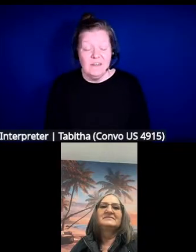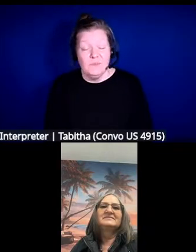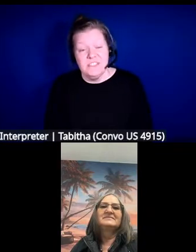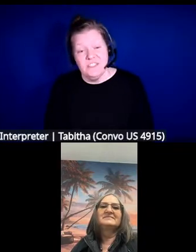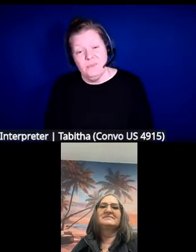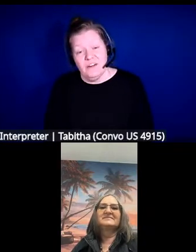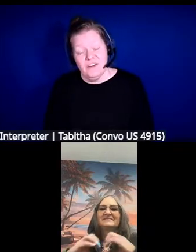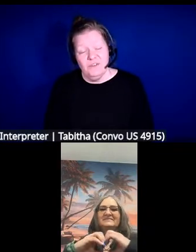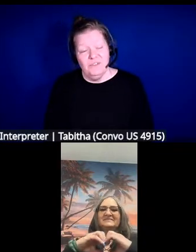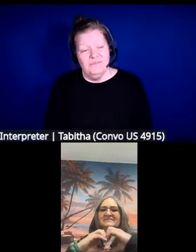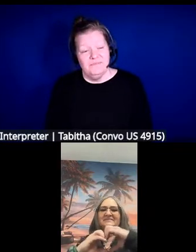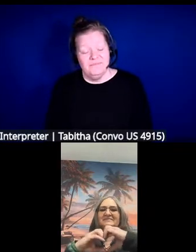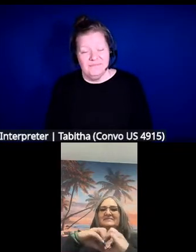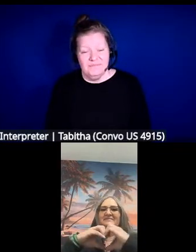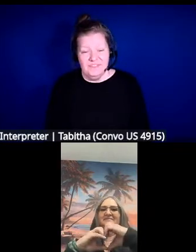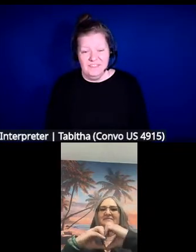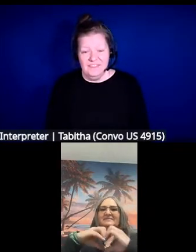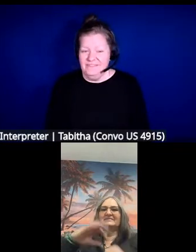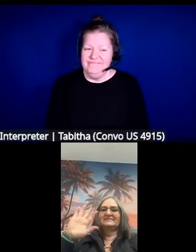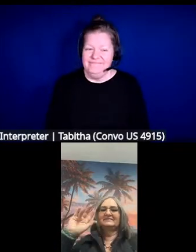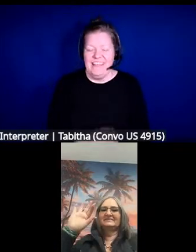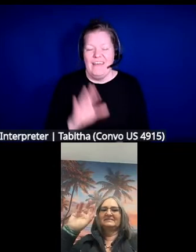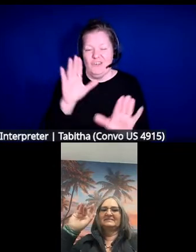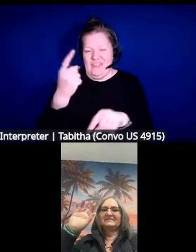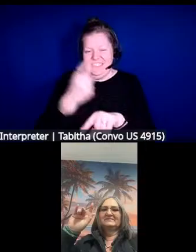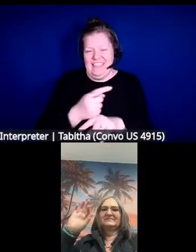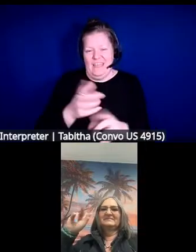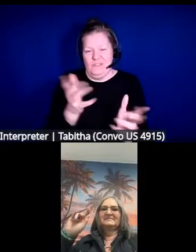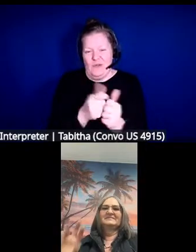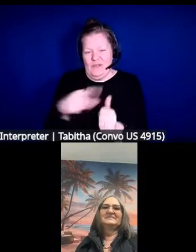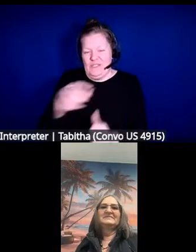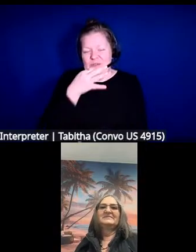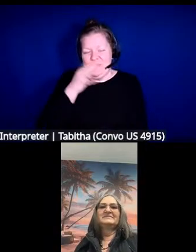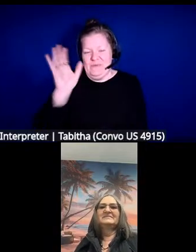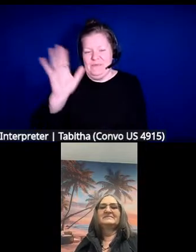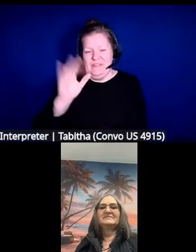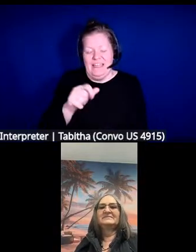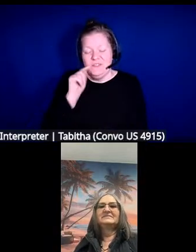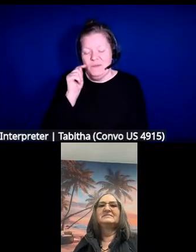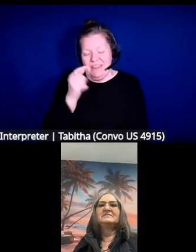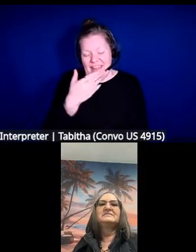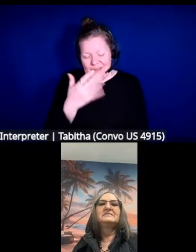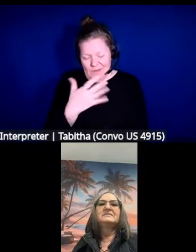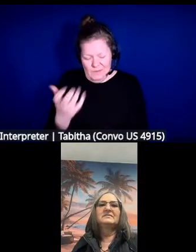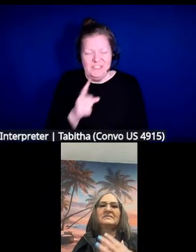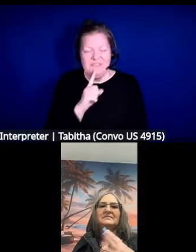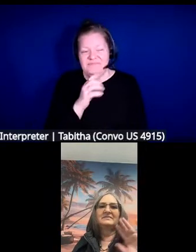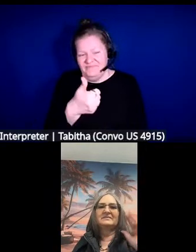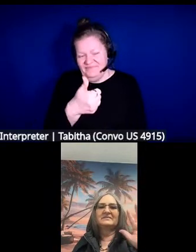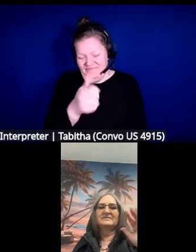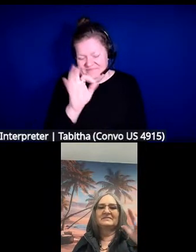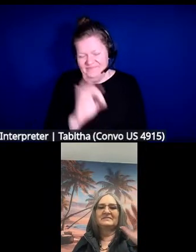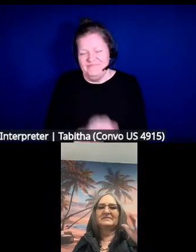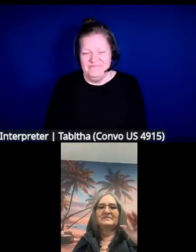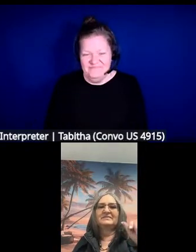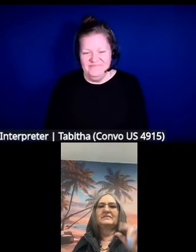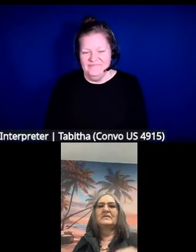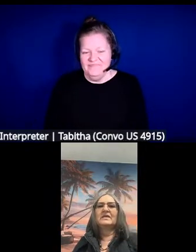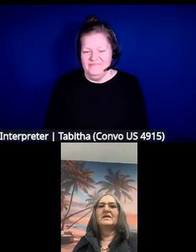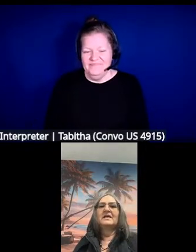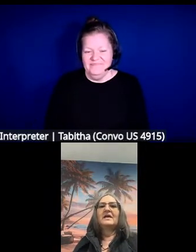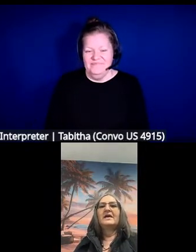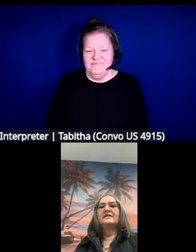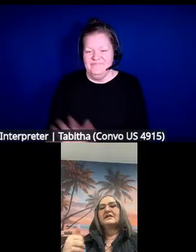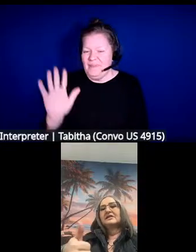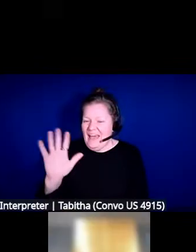good day. We'll see you Have a tomorrow. fantastic one. I'll talk to you guys soon. Bye. And to Tabitha, thank you so very much. Bye, Greatly Miss appreciate it. Pat. Good to see